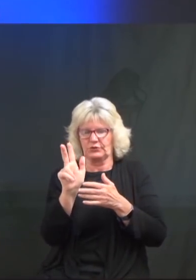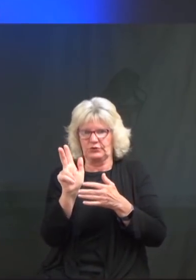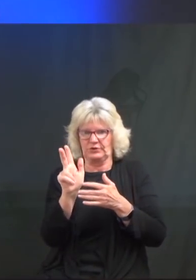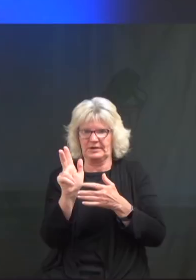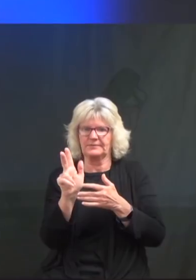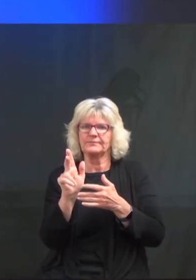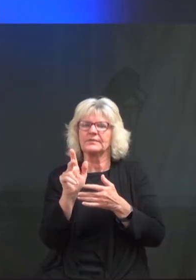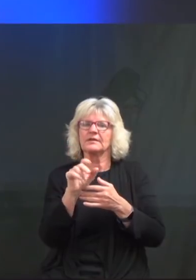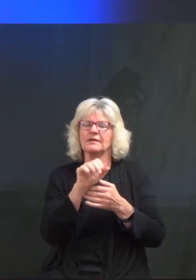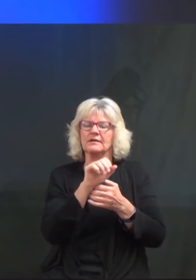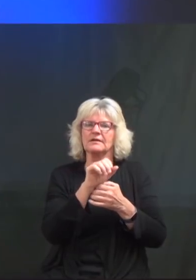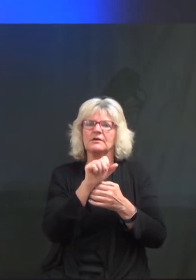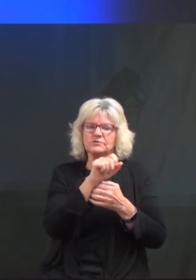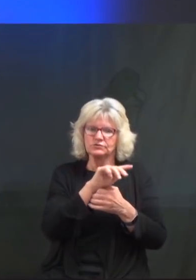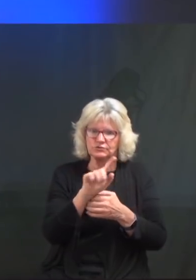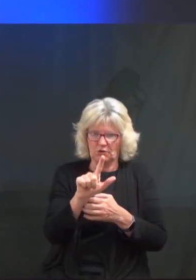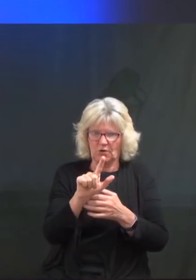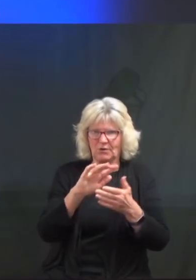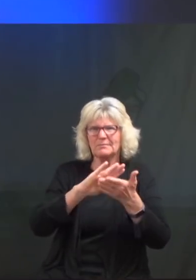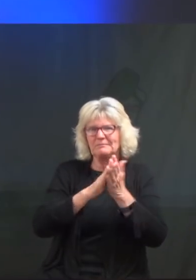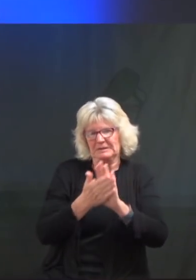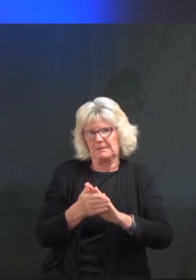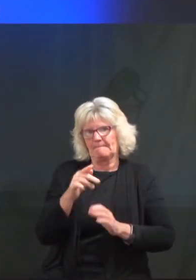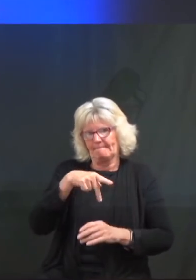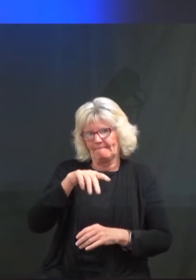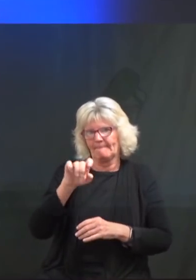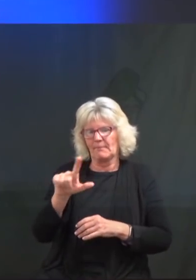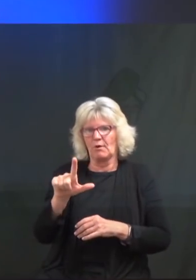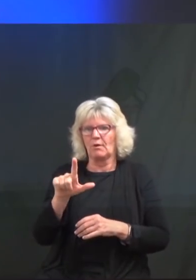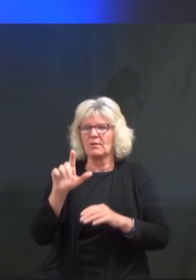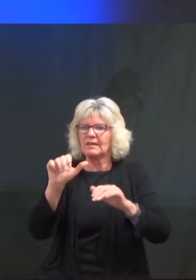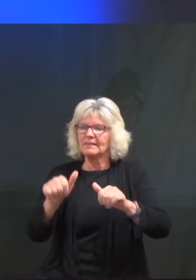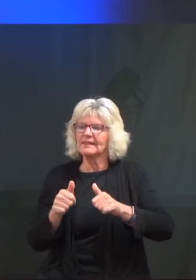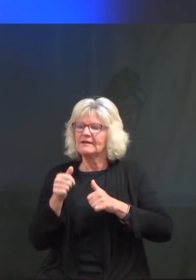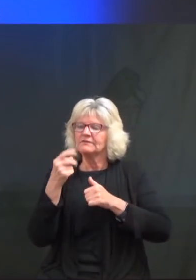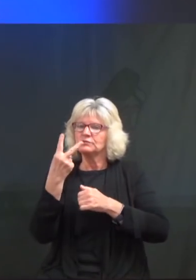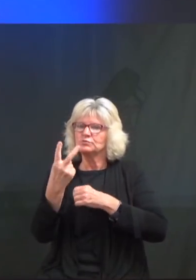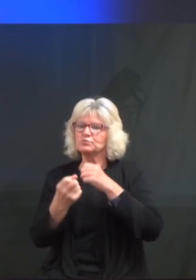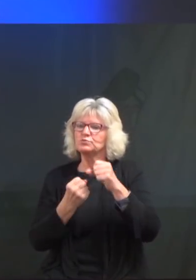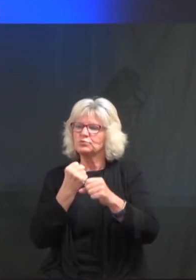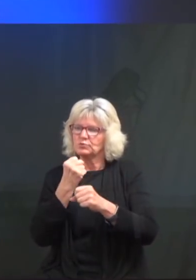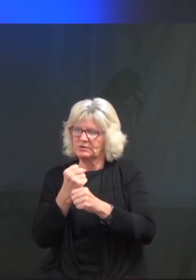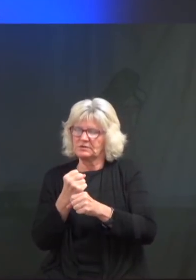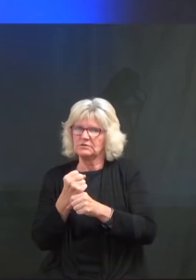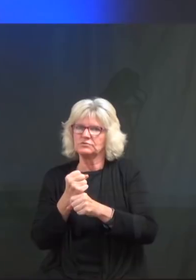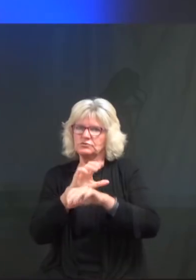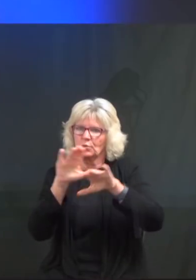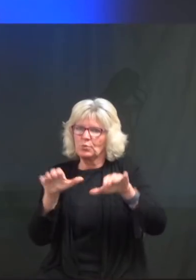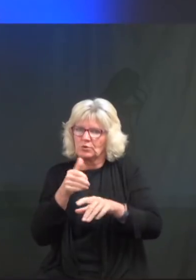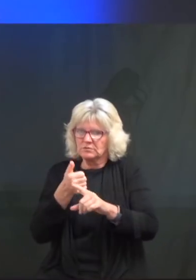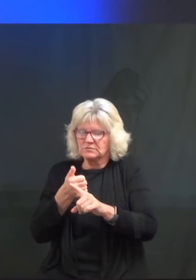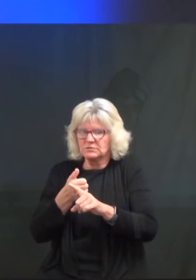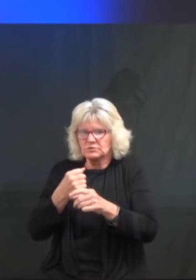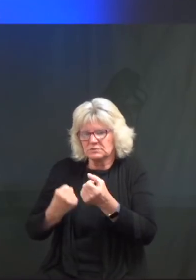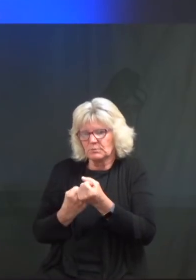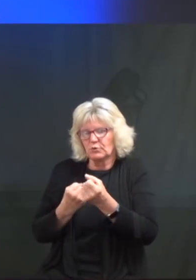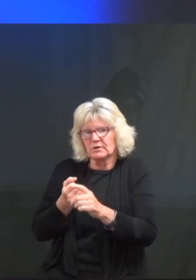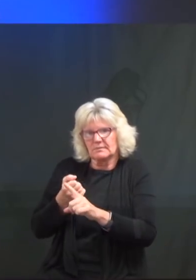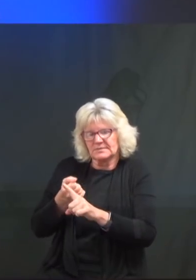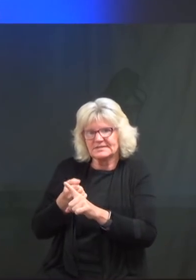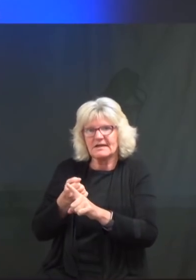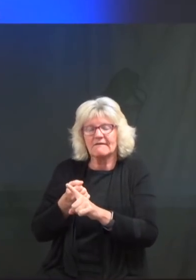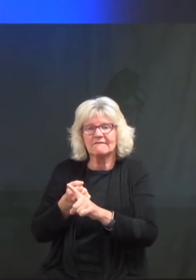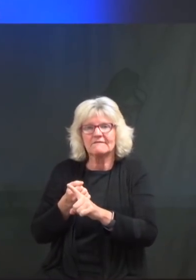30. He lived there. This is Saul again, now Paul. He lived there 2 whole years at his own expense and welcomed all who came to